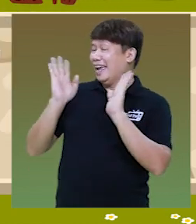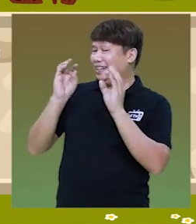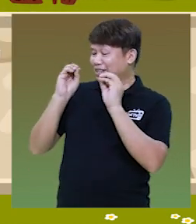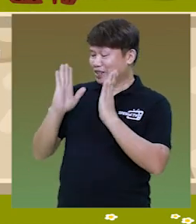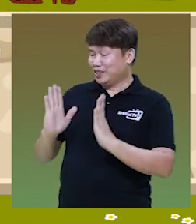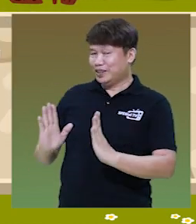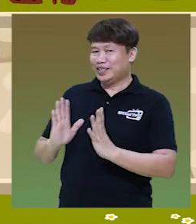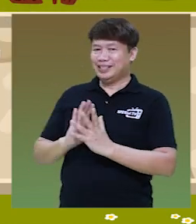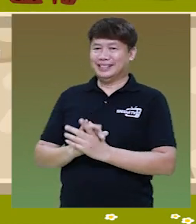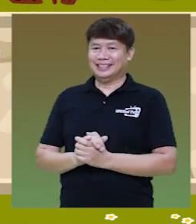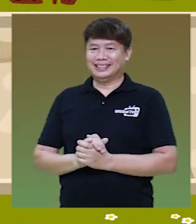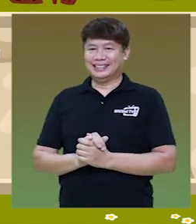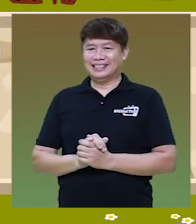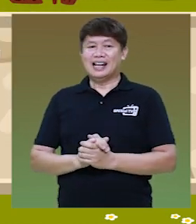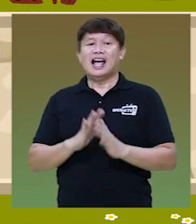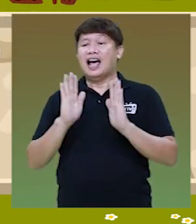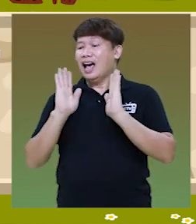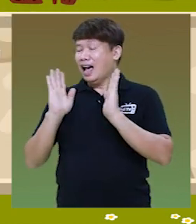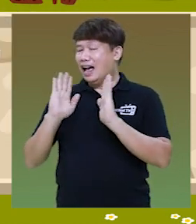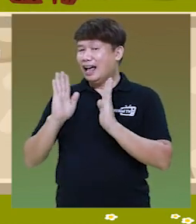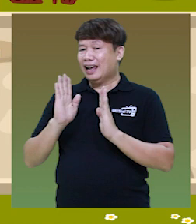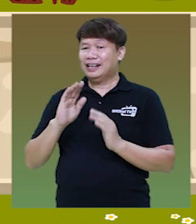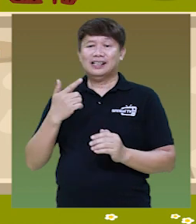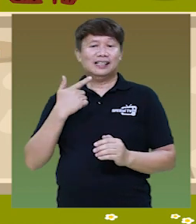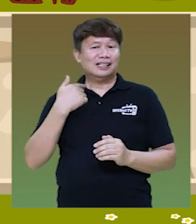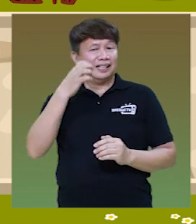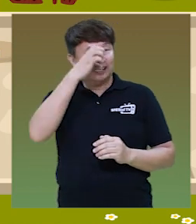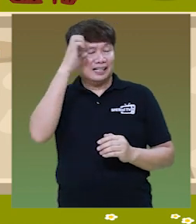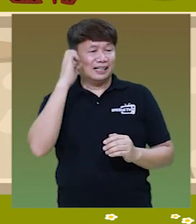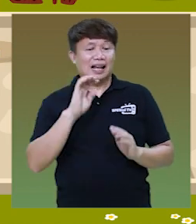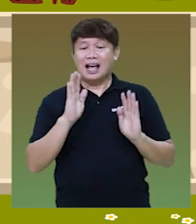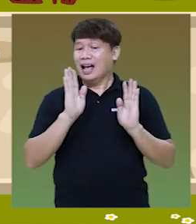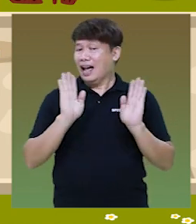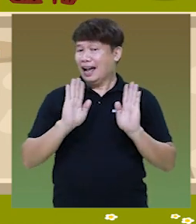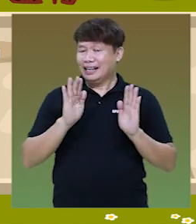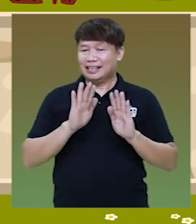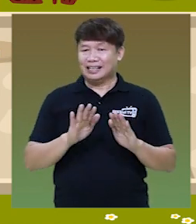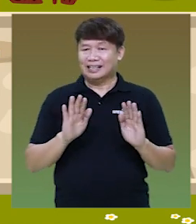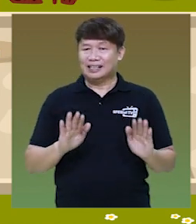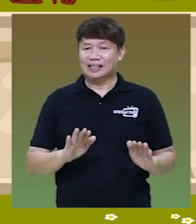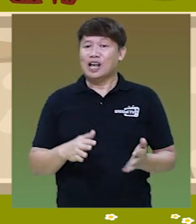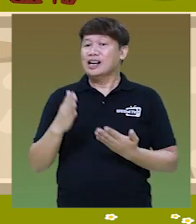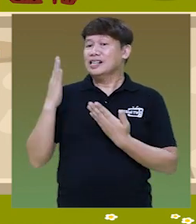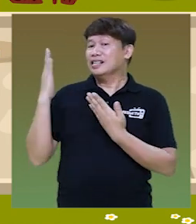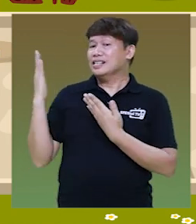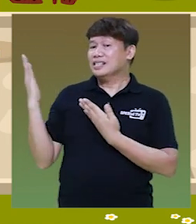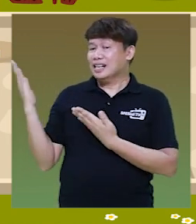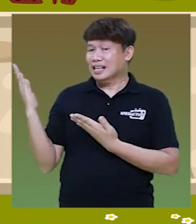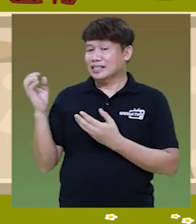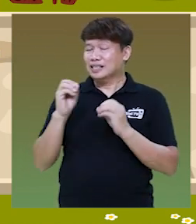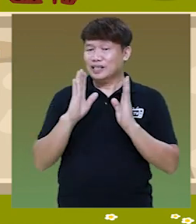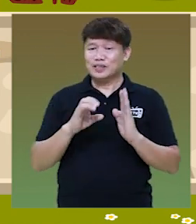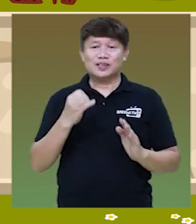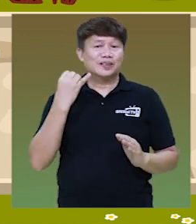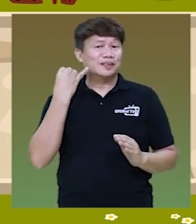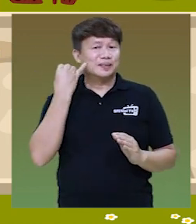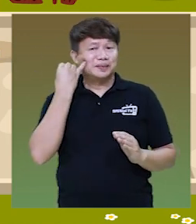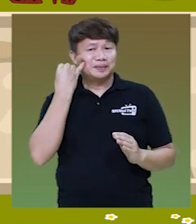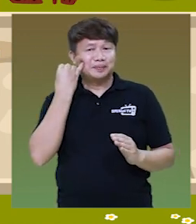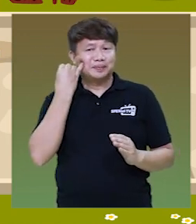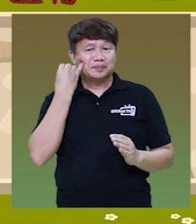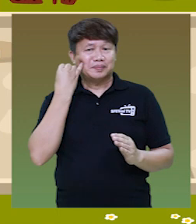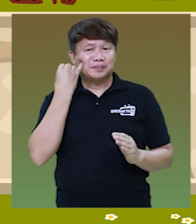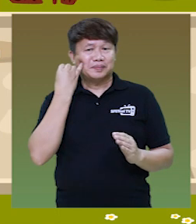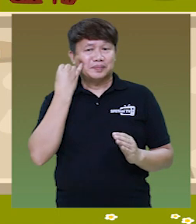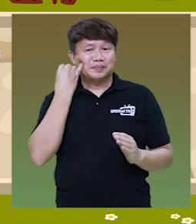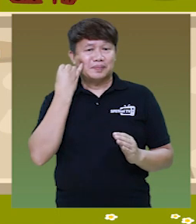Hi, teacher! Hi, Eliz and Gina. Hi, kids. I am Teacher Joy. It's nice to see that